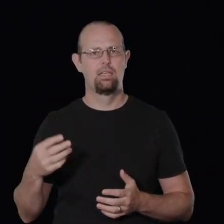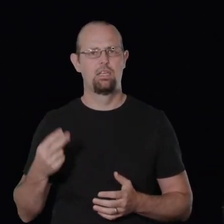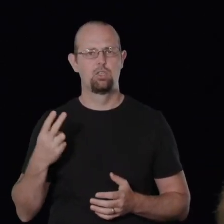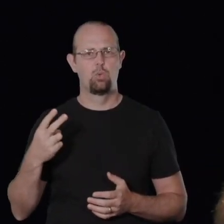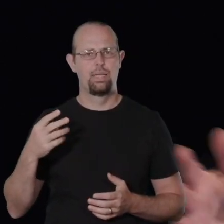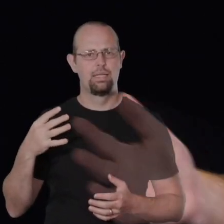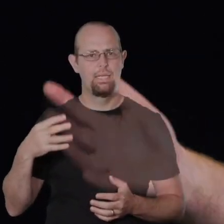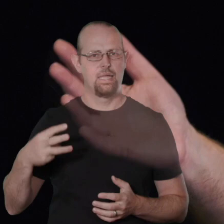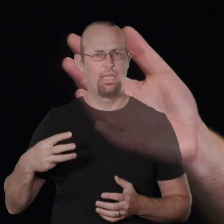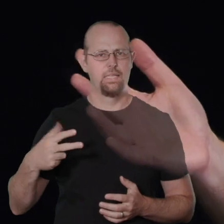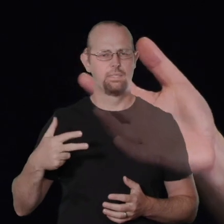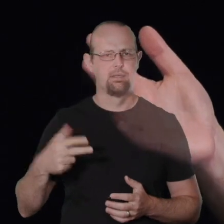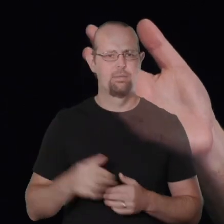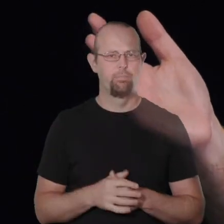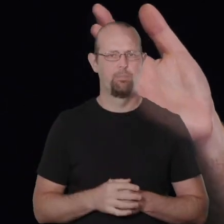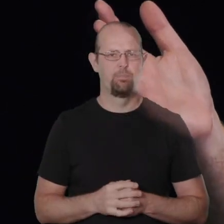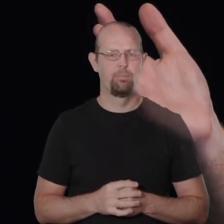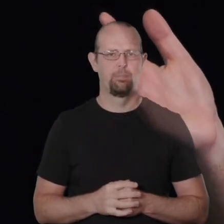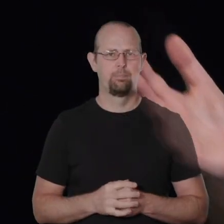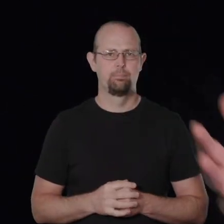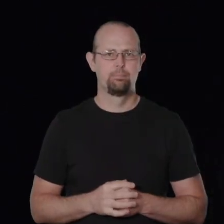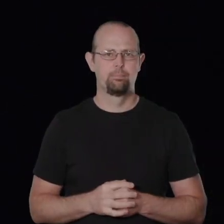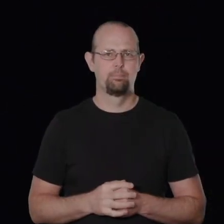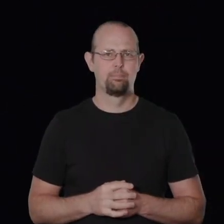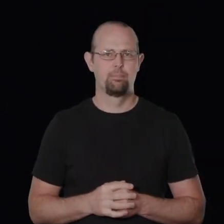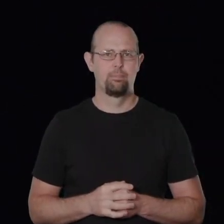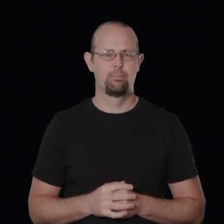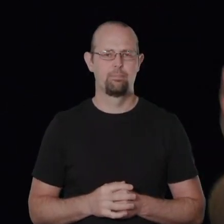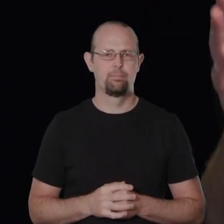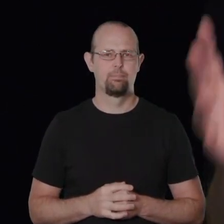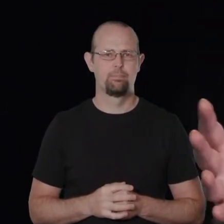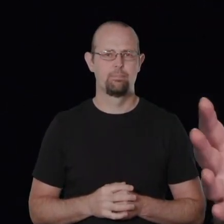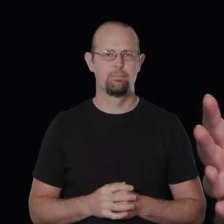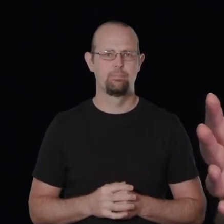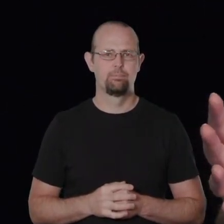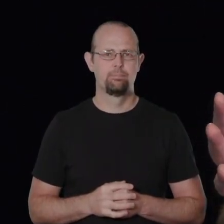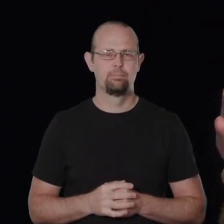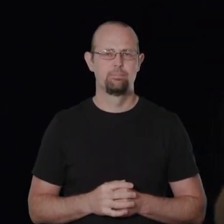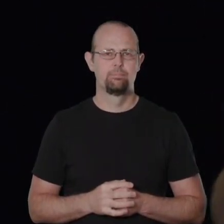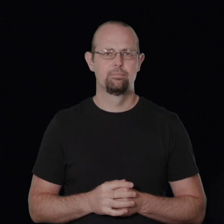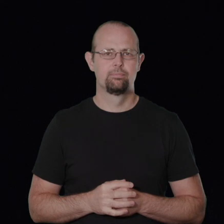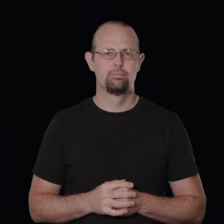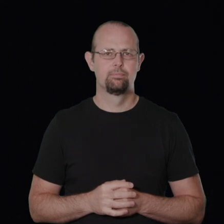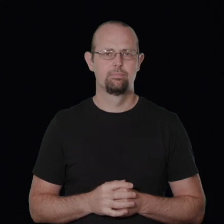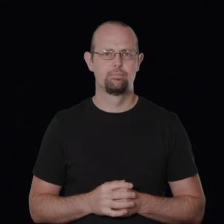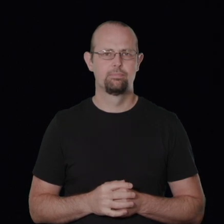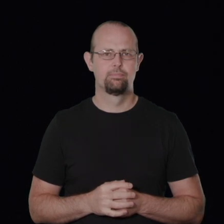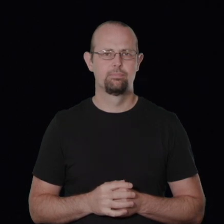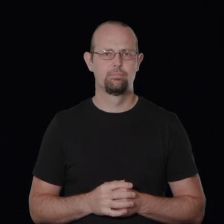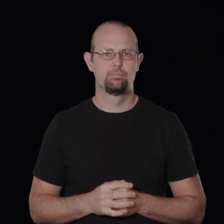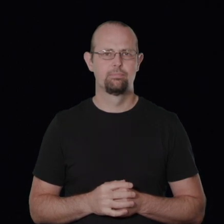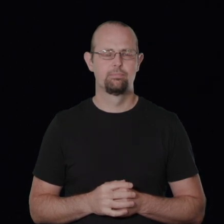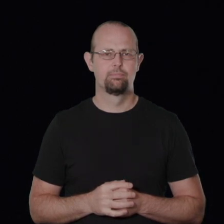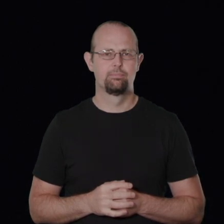weeps because of grief. And then comes a prayer. Strengthen me according to